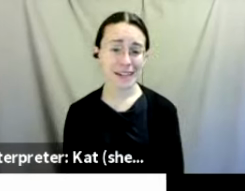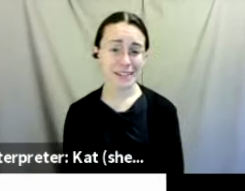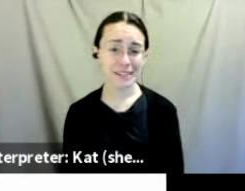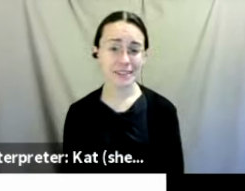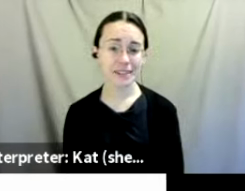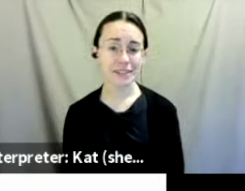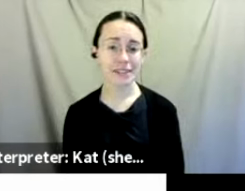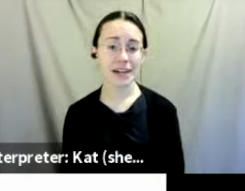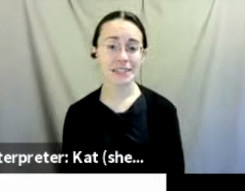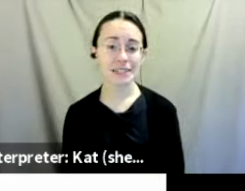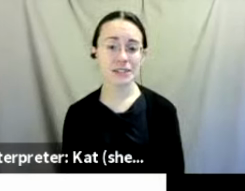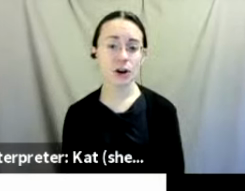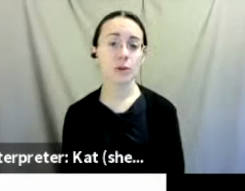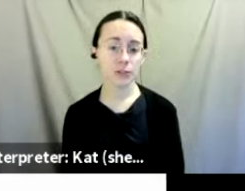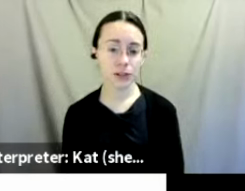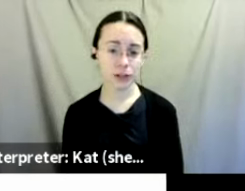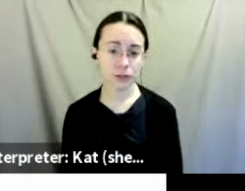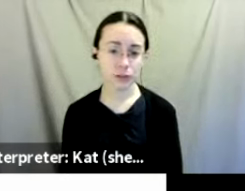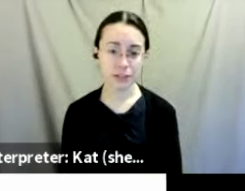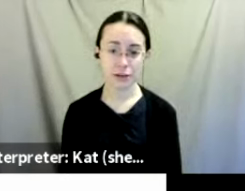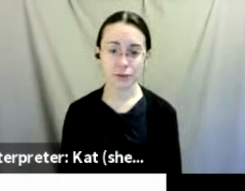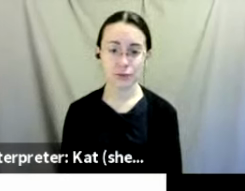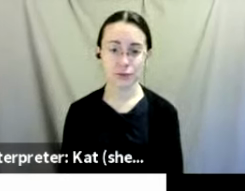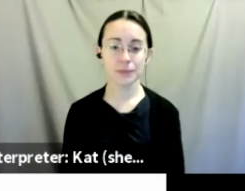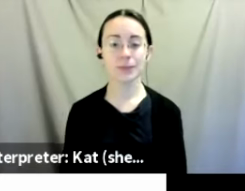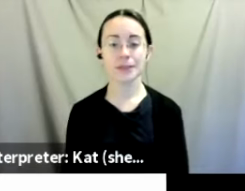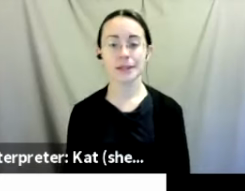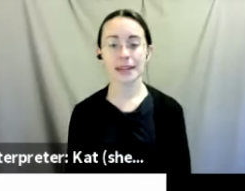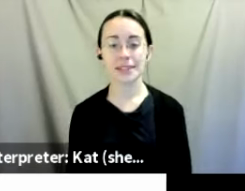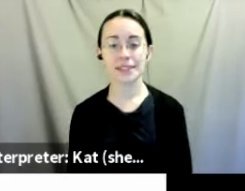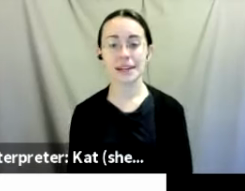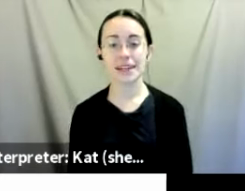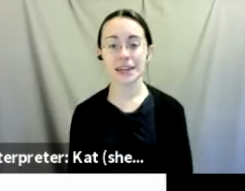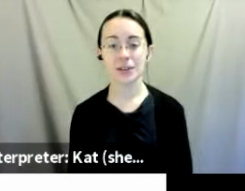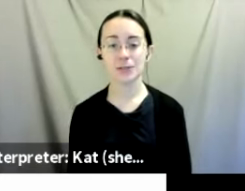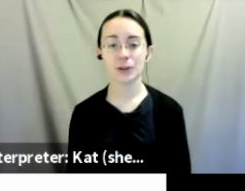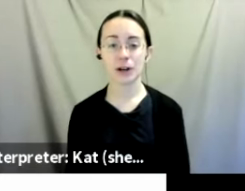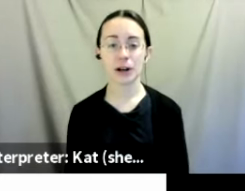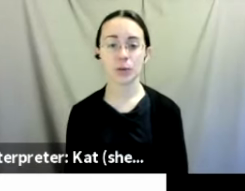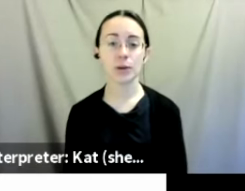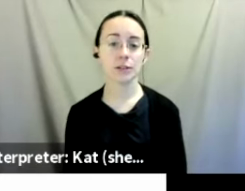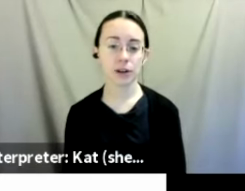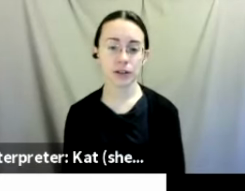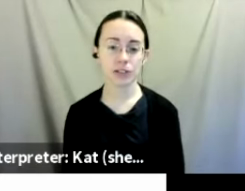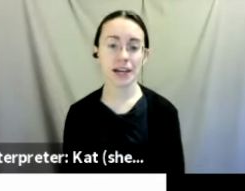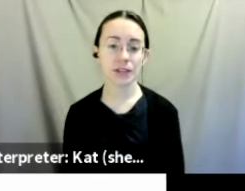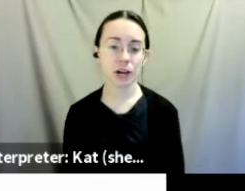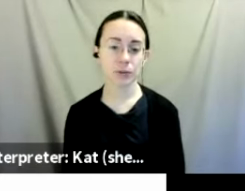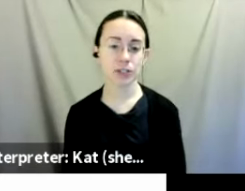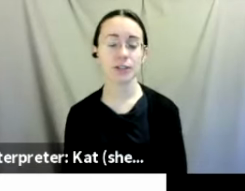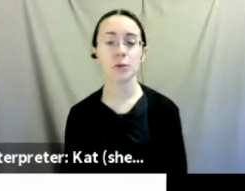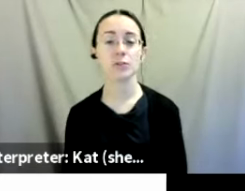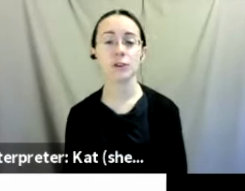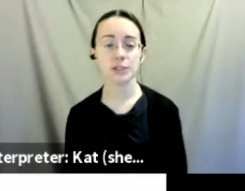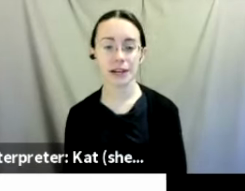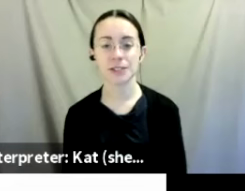want to add to this that I did almost all the interviews myself, and I gave women of color to have the